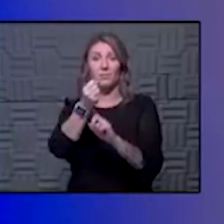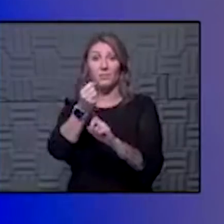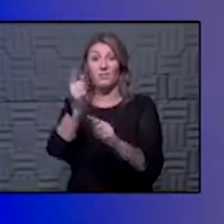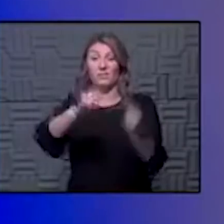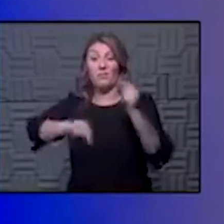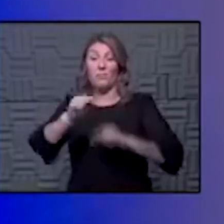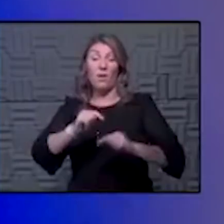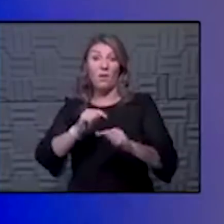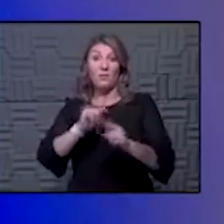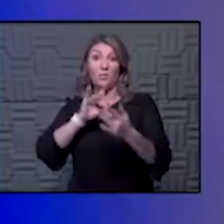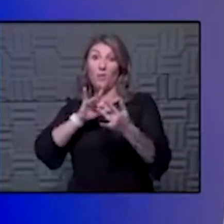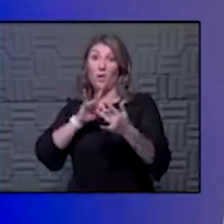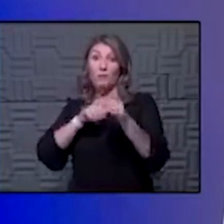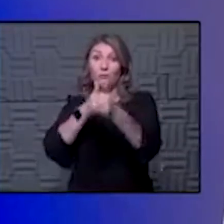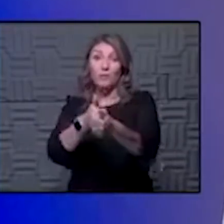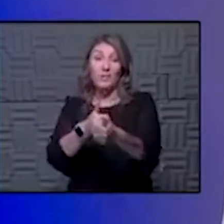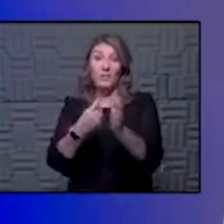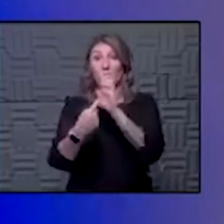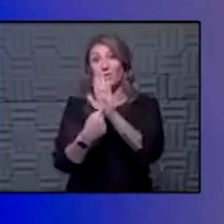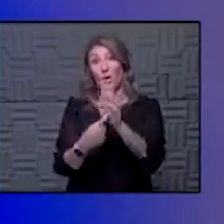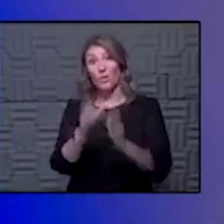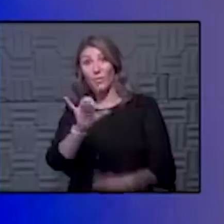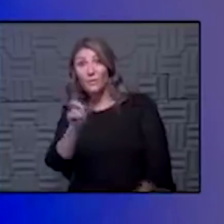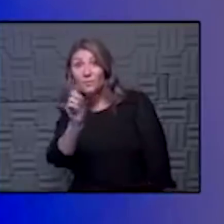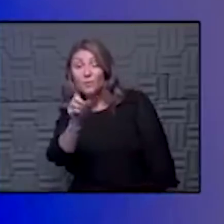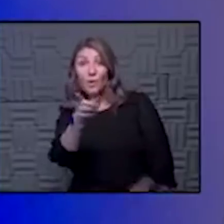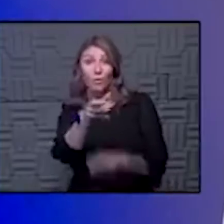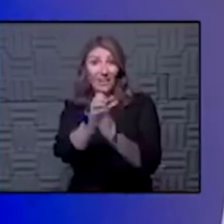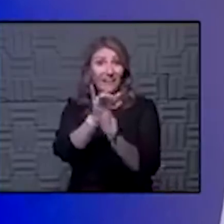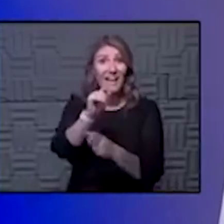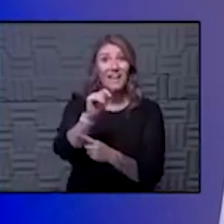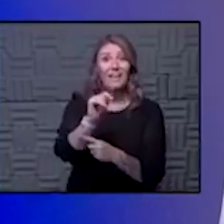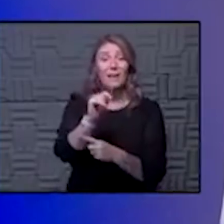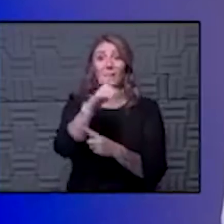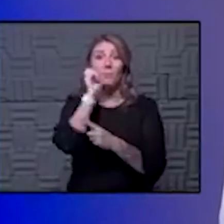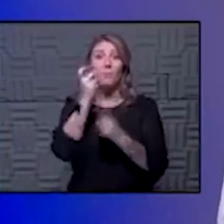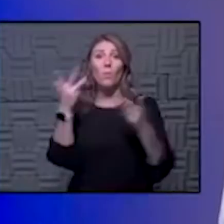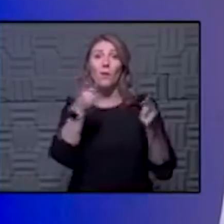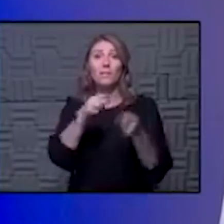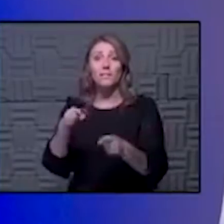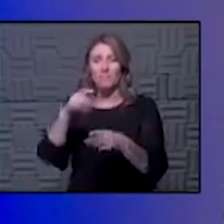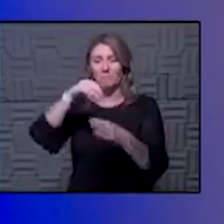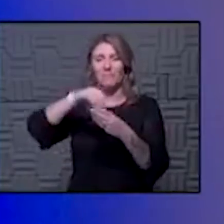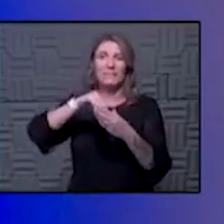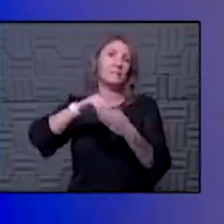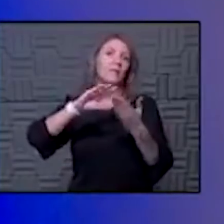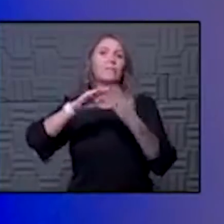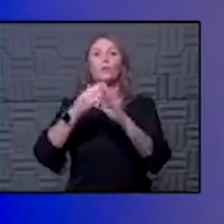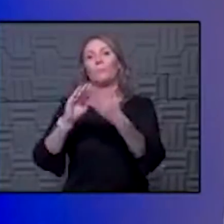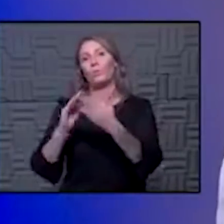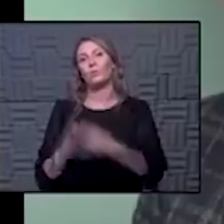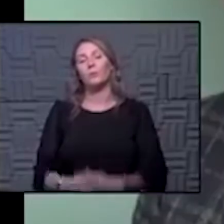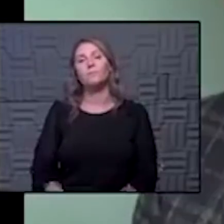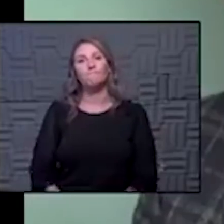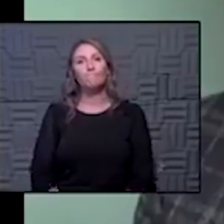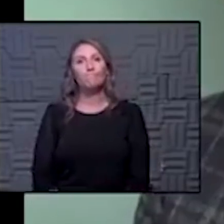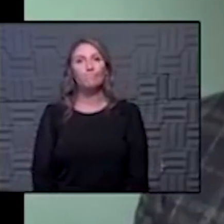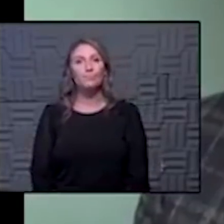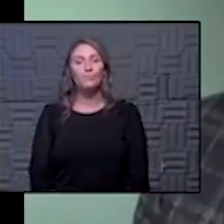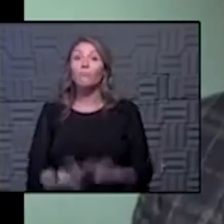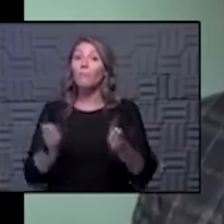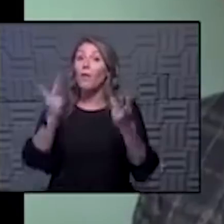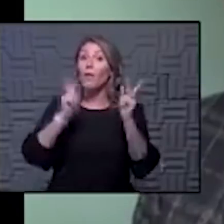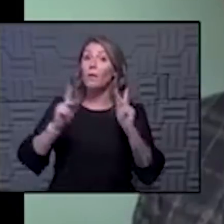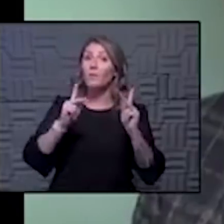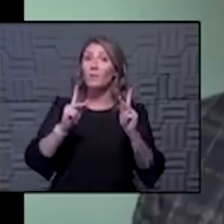to contact tracing and showing, well, this is where you got it because of the things that were happening within the community. How many people are